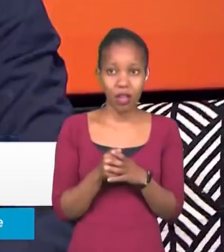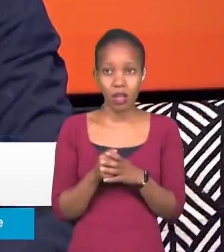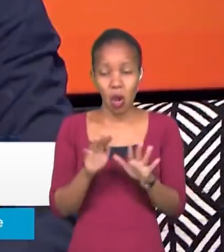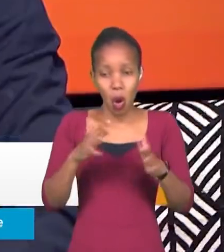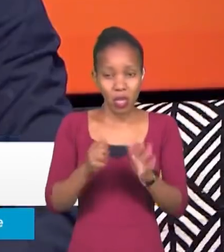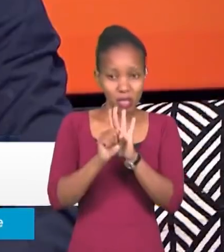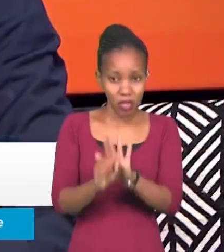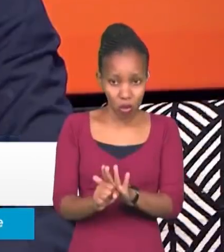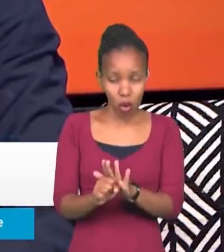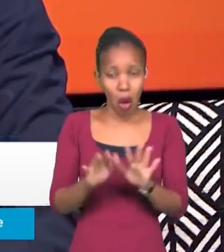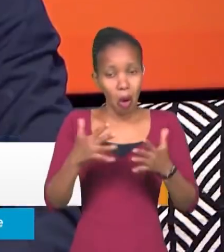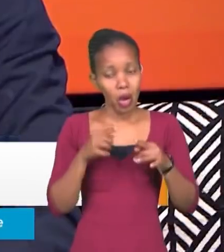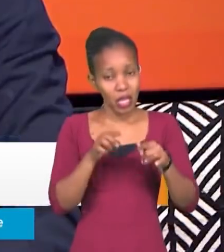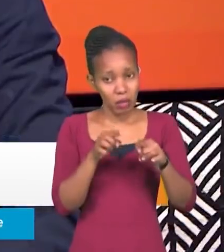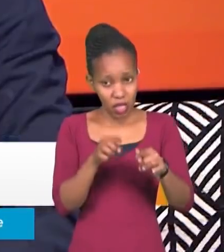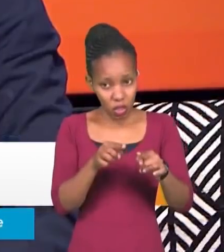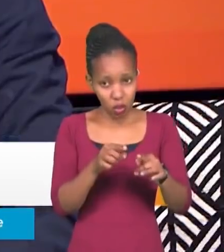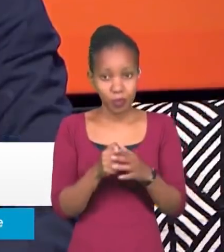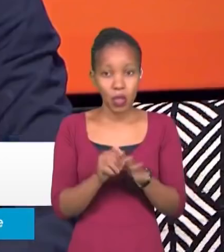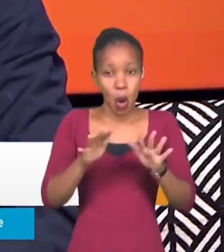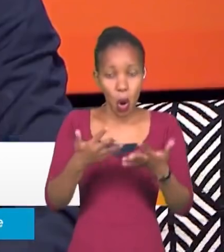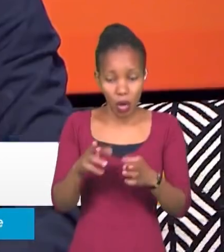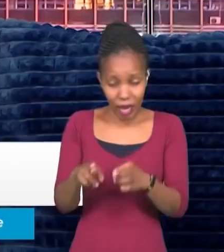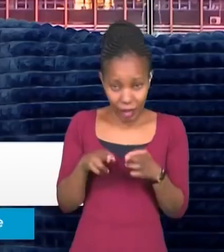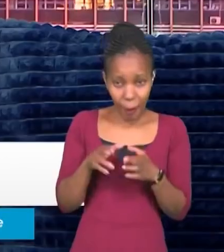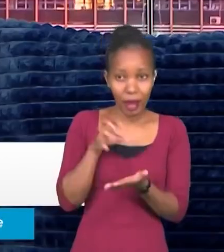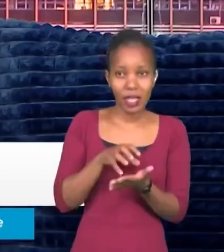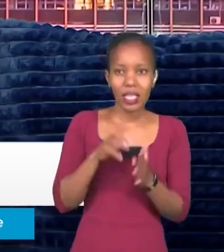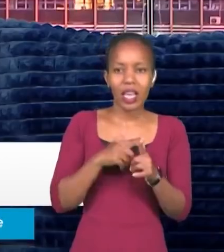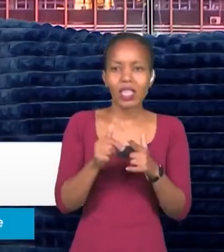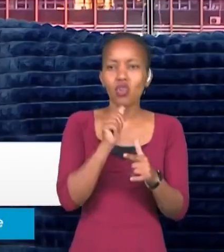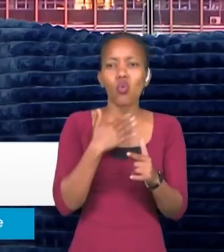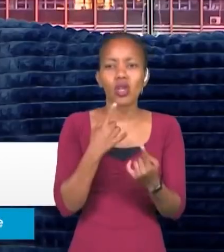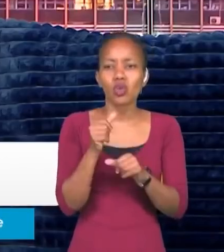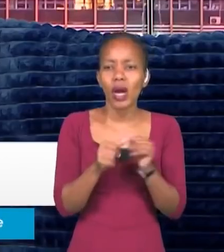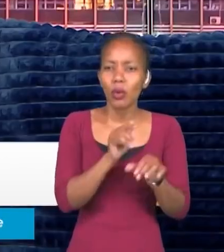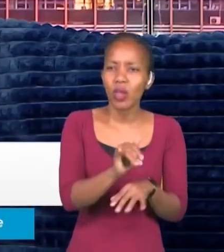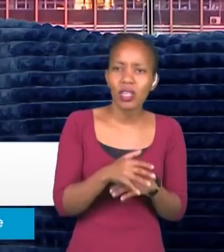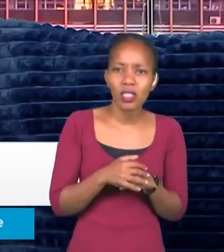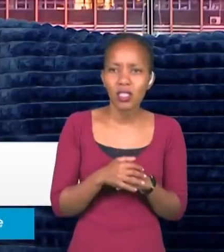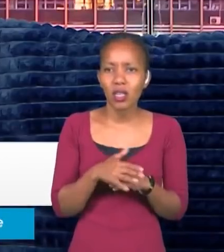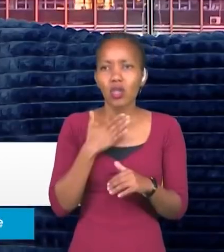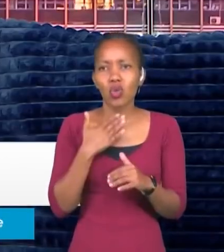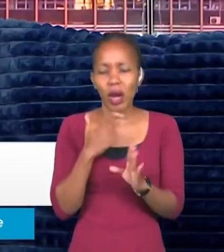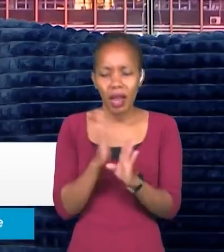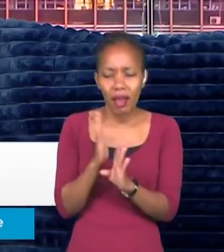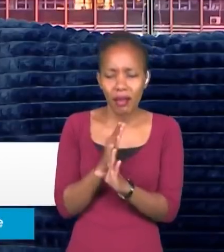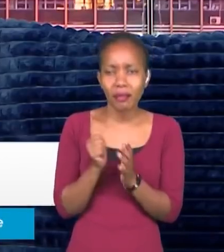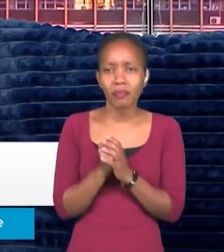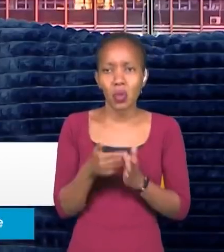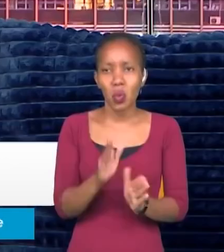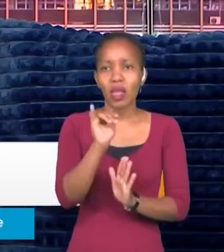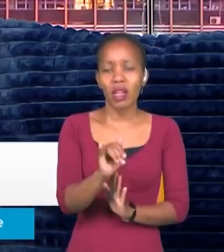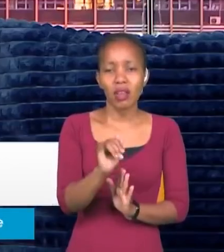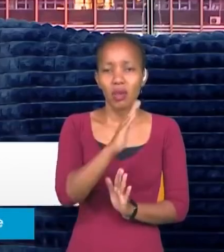intimidation, yeah, and say even rape, mm-hmm, yeah, mm-hmm, they don't want to talk about it. Yeah. They want to cover it up. Mm-hmm. And in that way, you will never